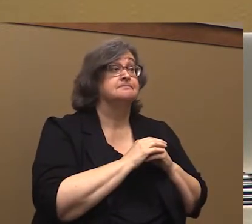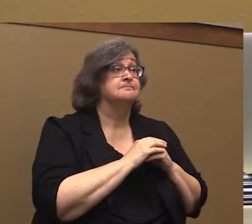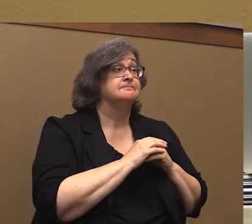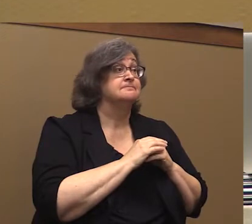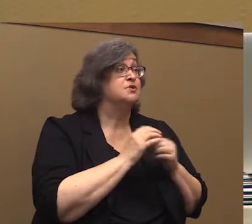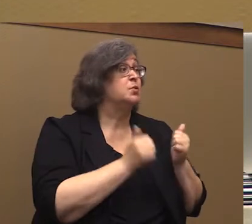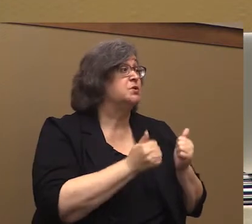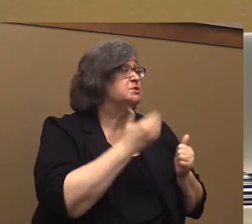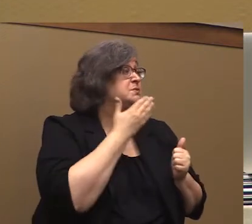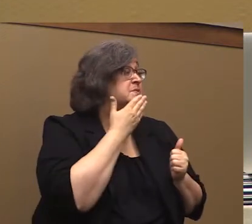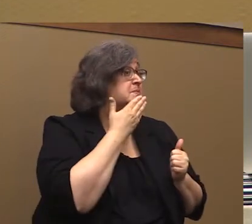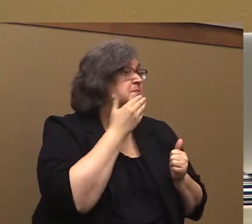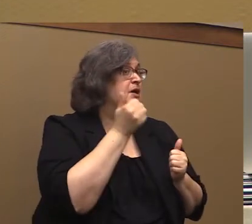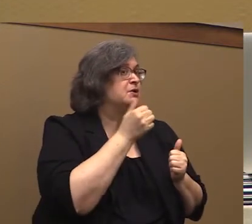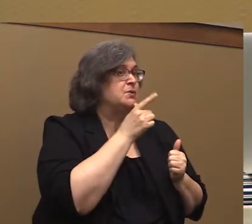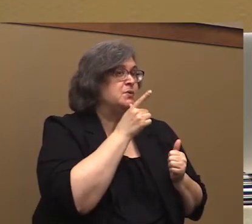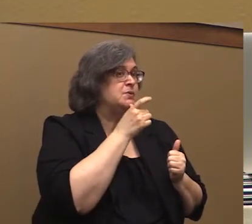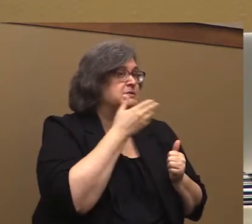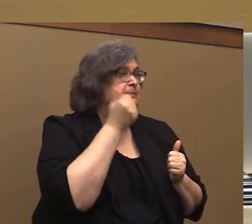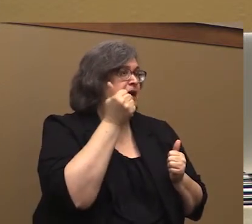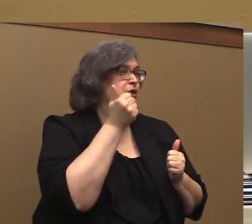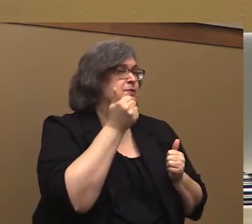Which might have done better?